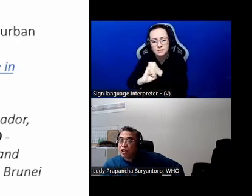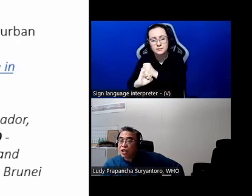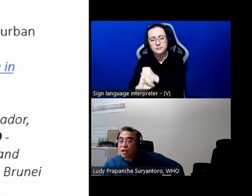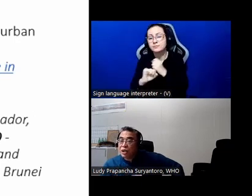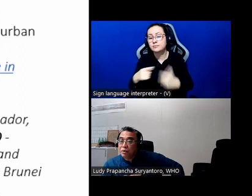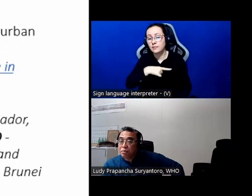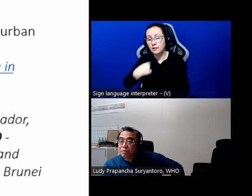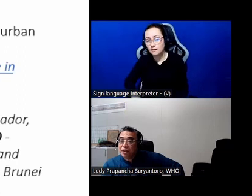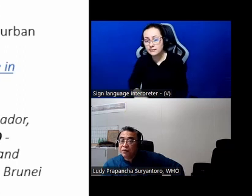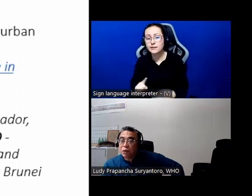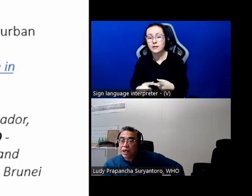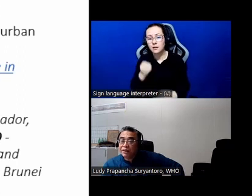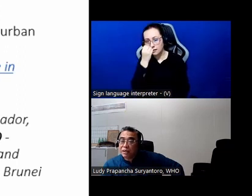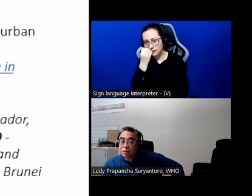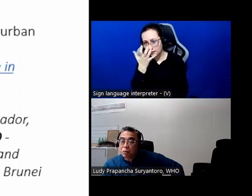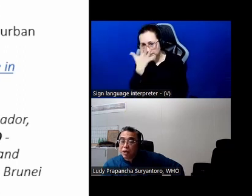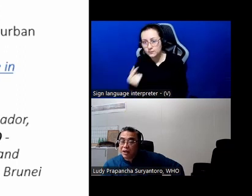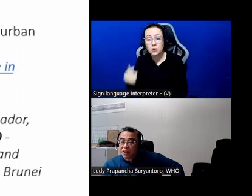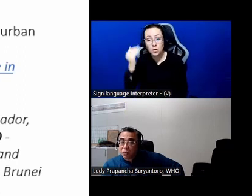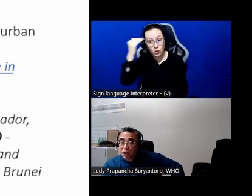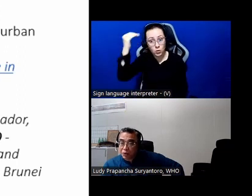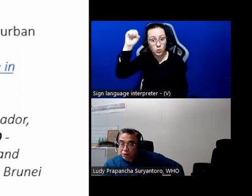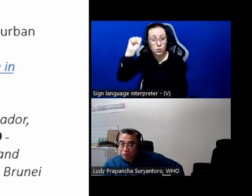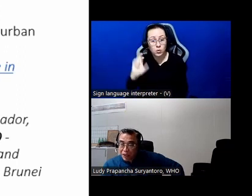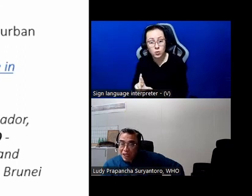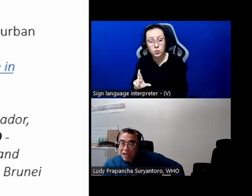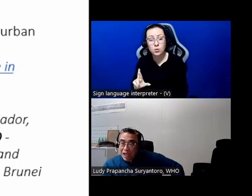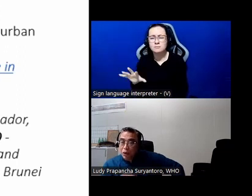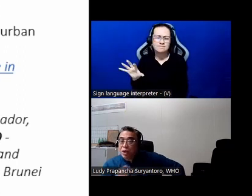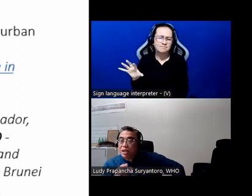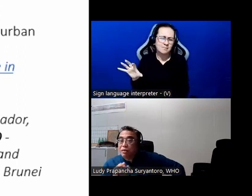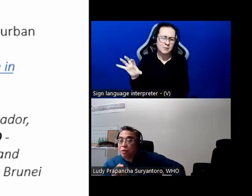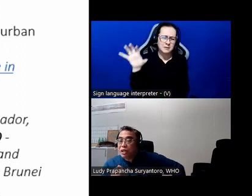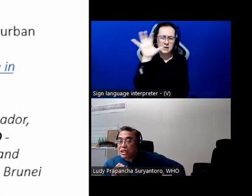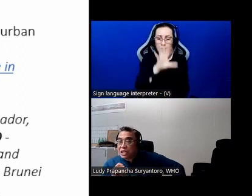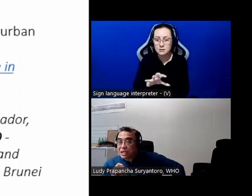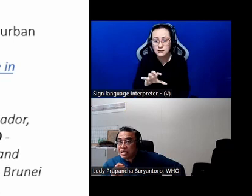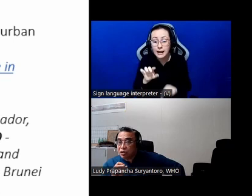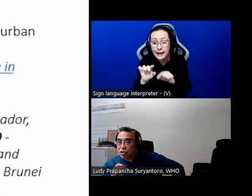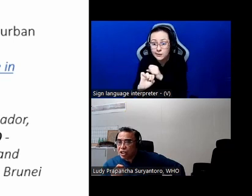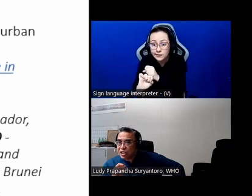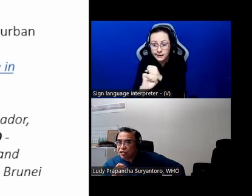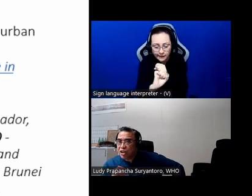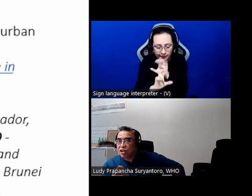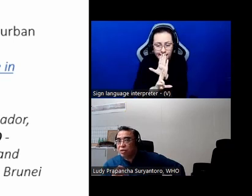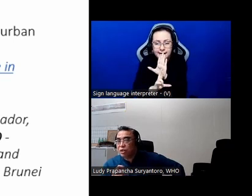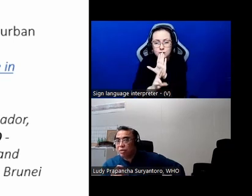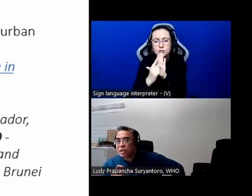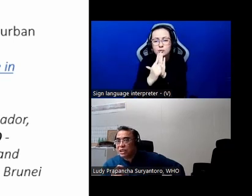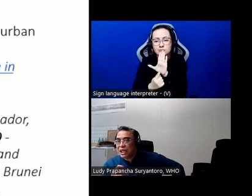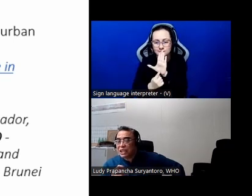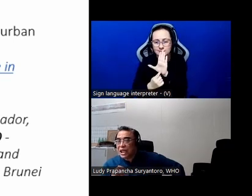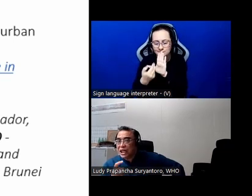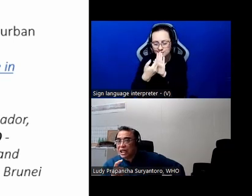Japan, Malaysia, Republic of Korea, Singapore, and Vanuatu. And what is important in this resolution, the discussion between